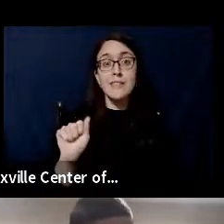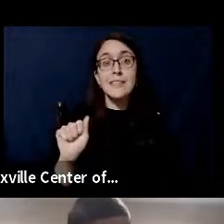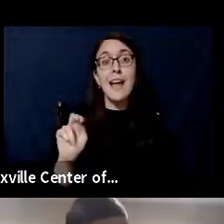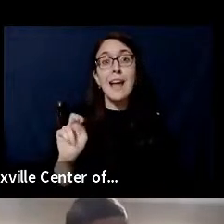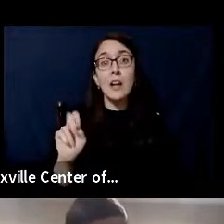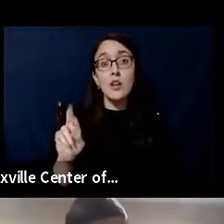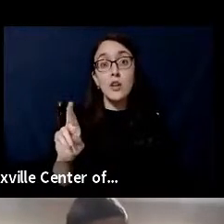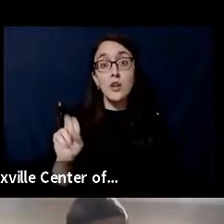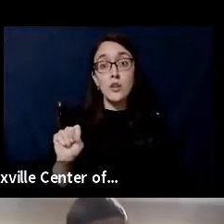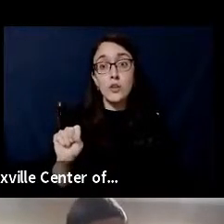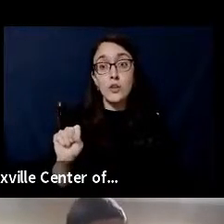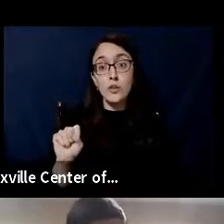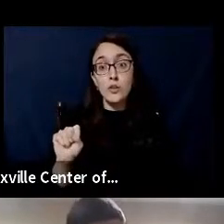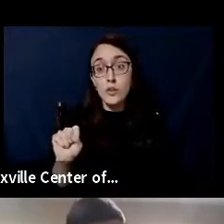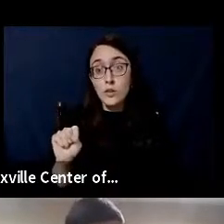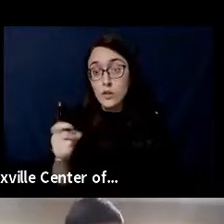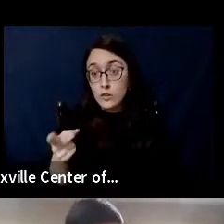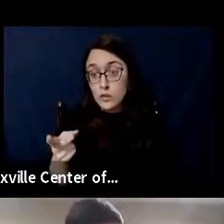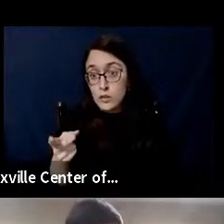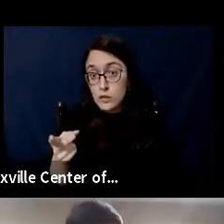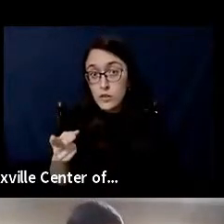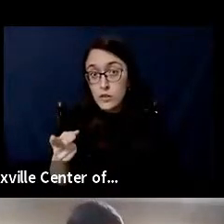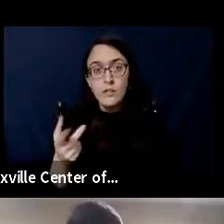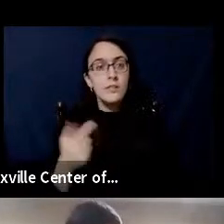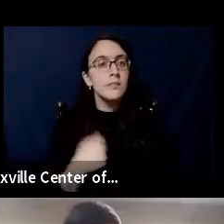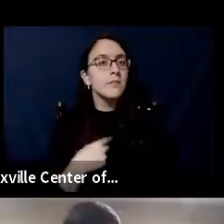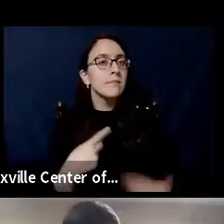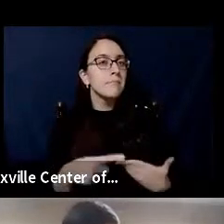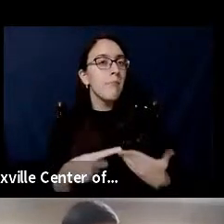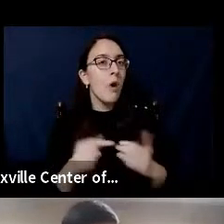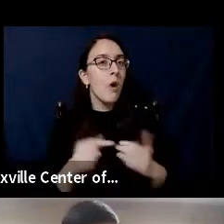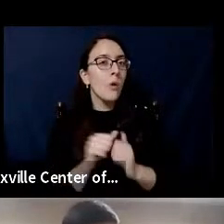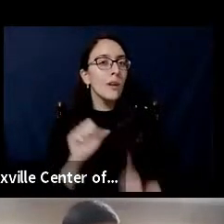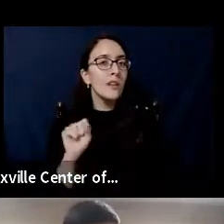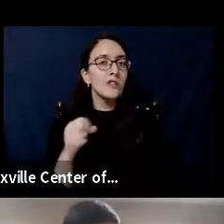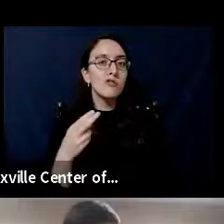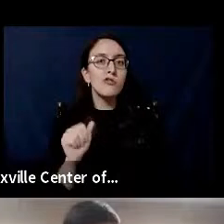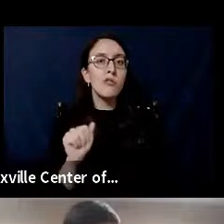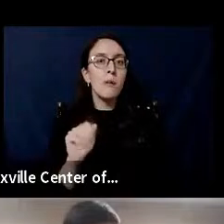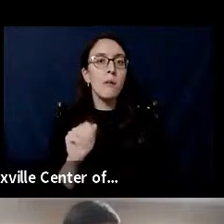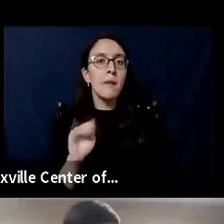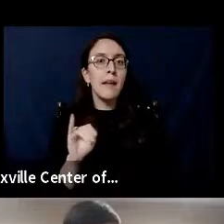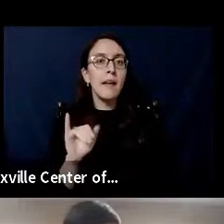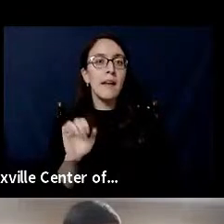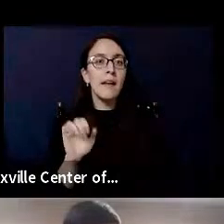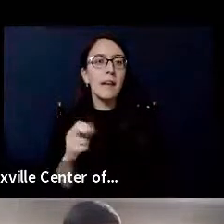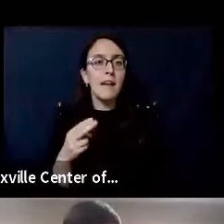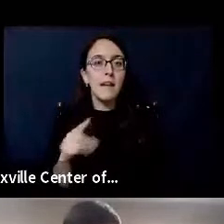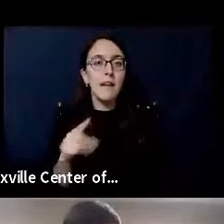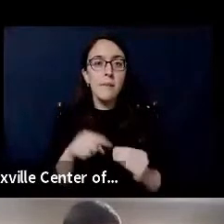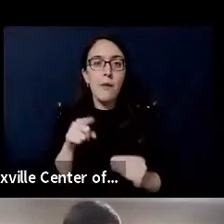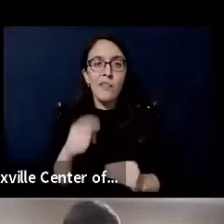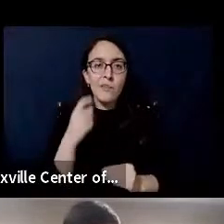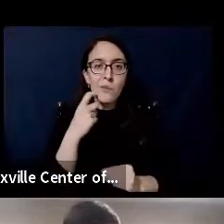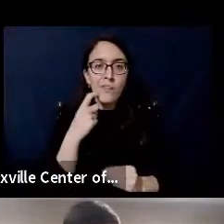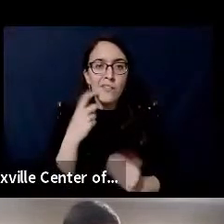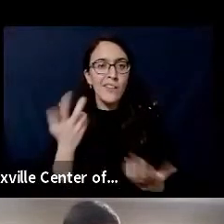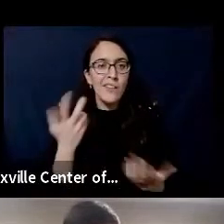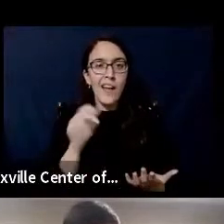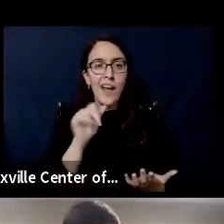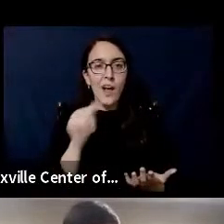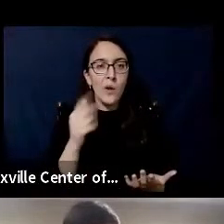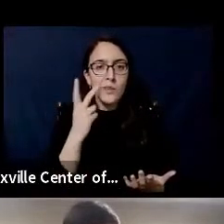any comment? I've spoken with Dr. Shamia about this previously. I don't see any reason to amend your